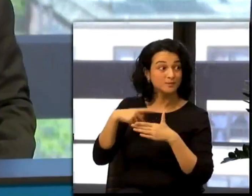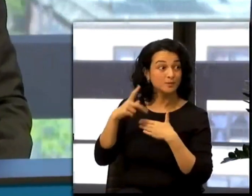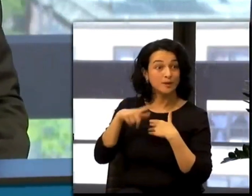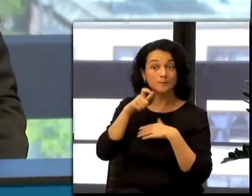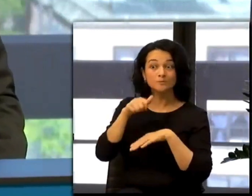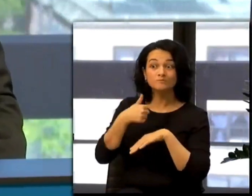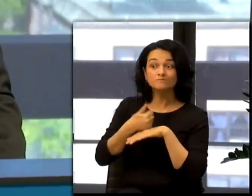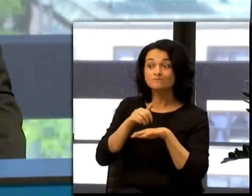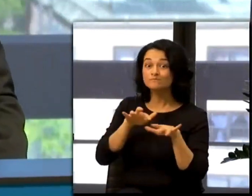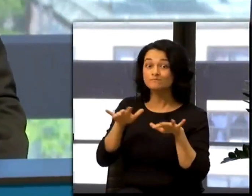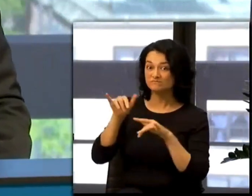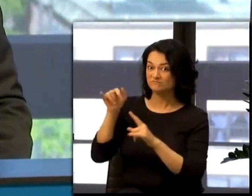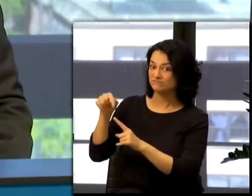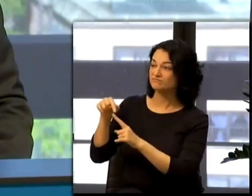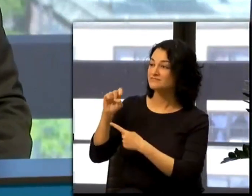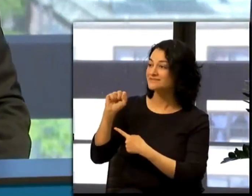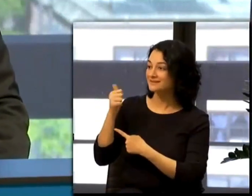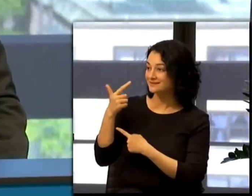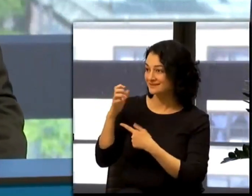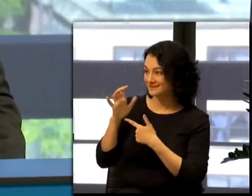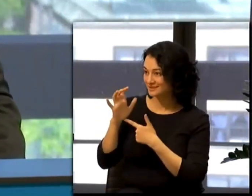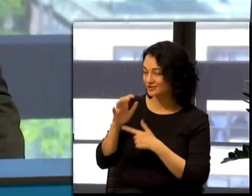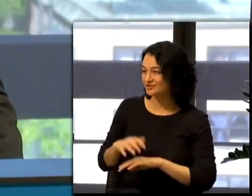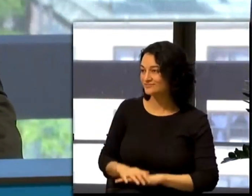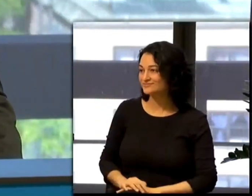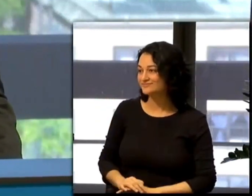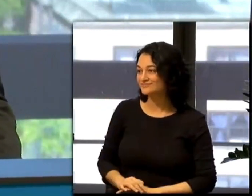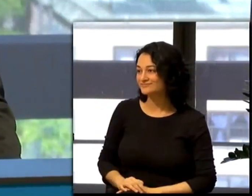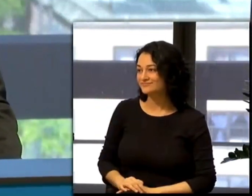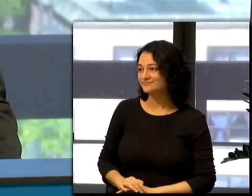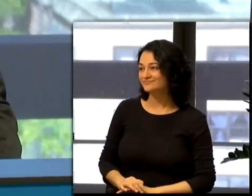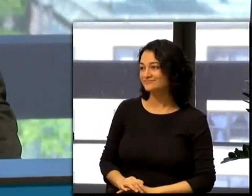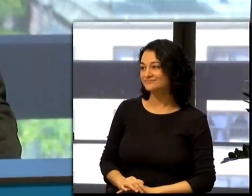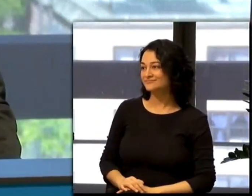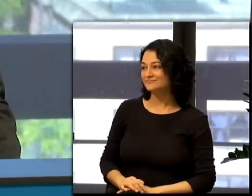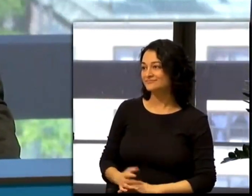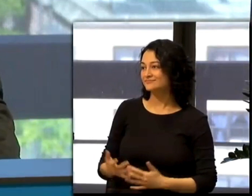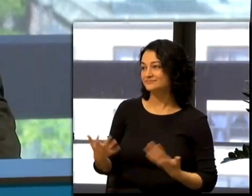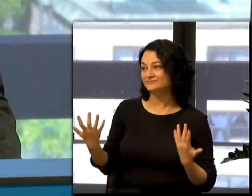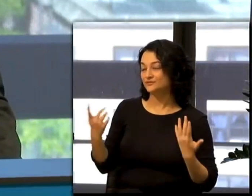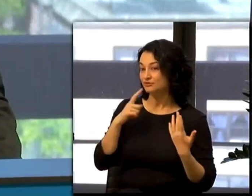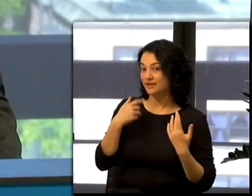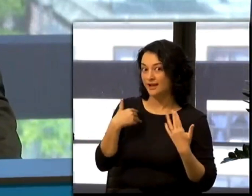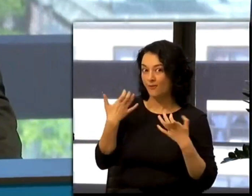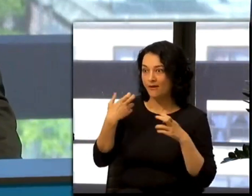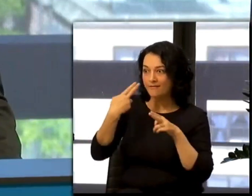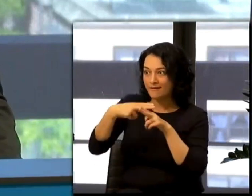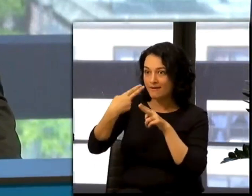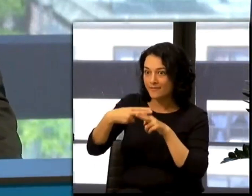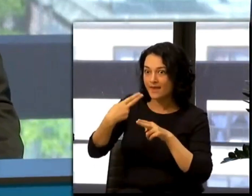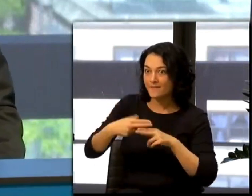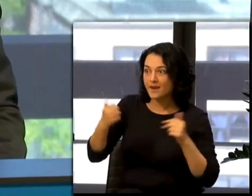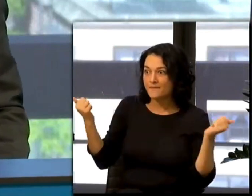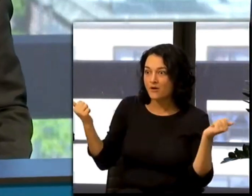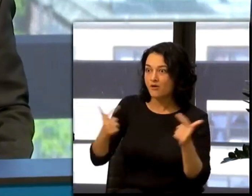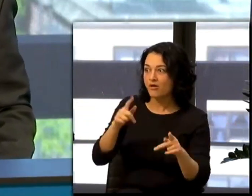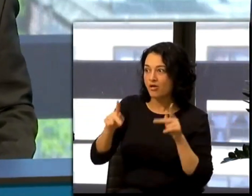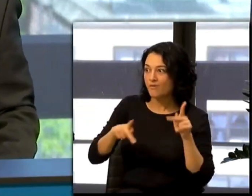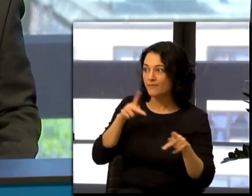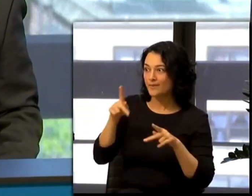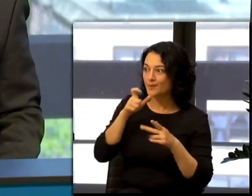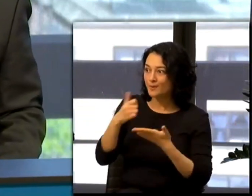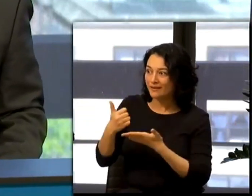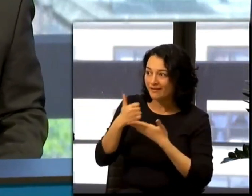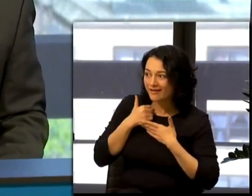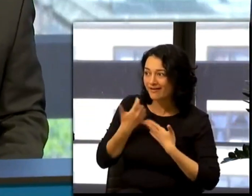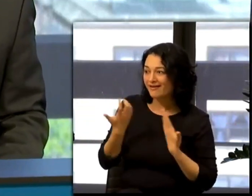I could introduce and lift up all of you, but I would say I do want to acknowledge and thank Kevin Williams, the chair of SAGE's